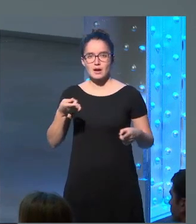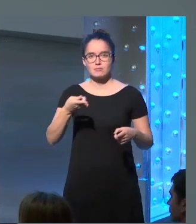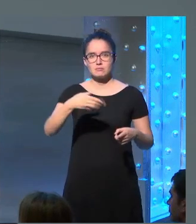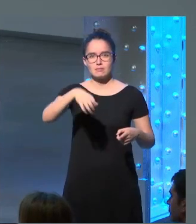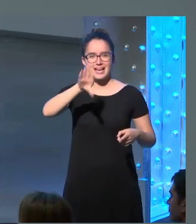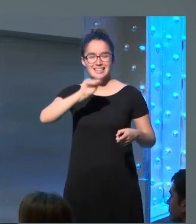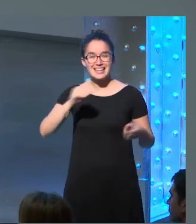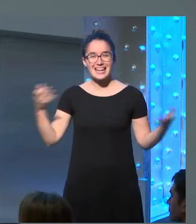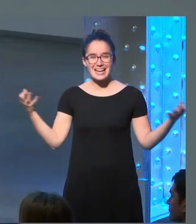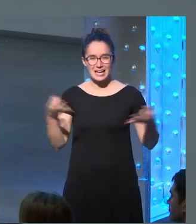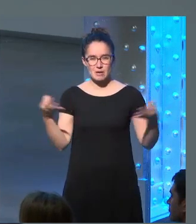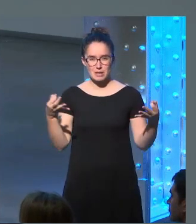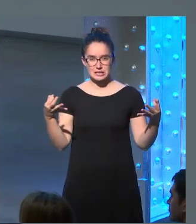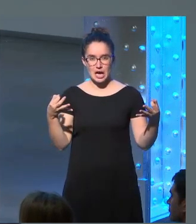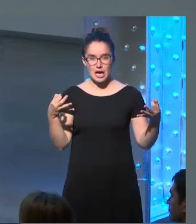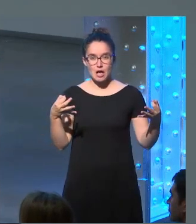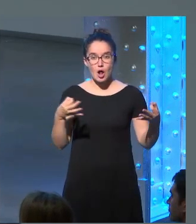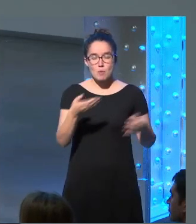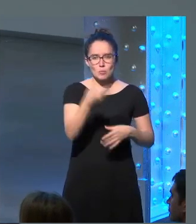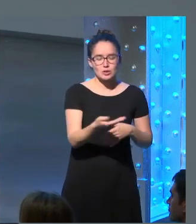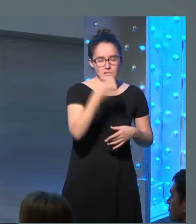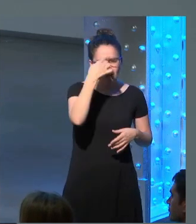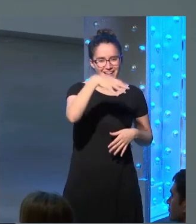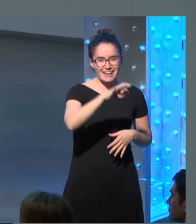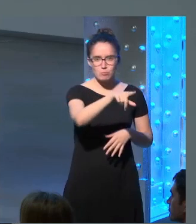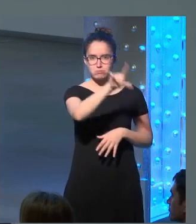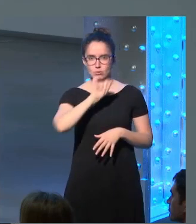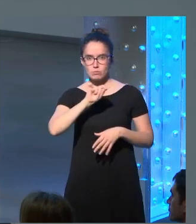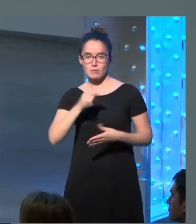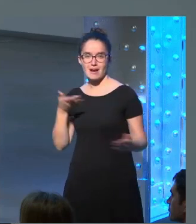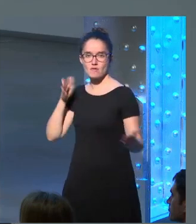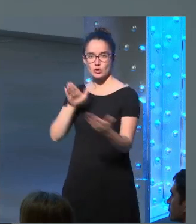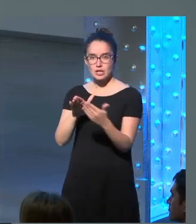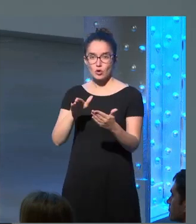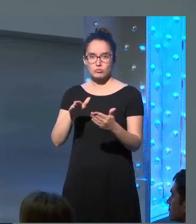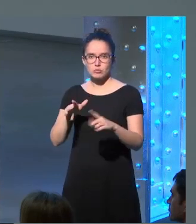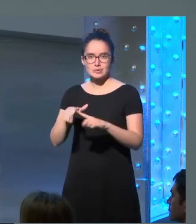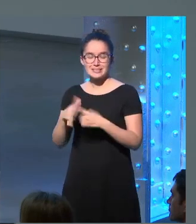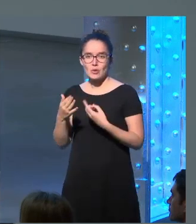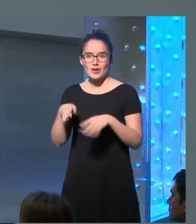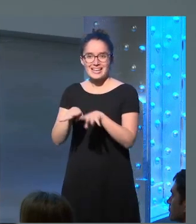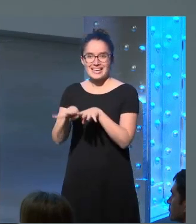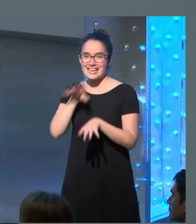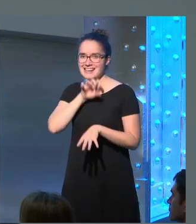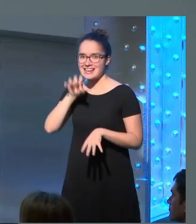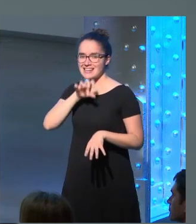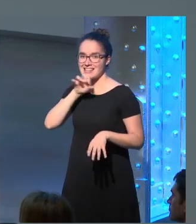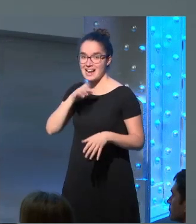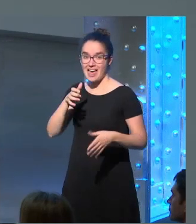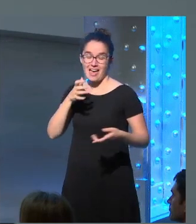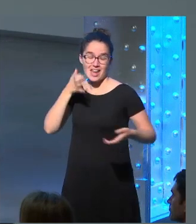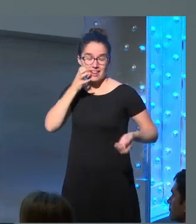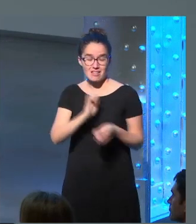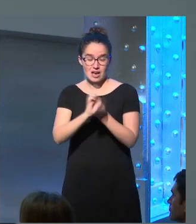faithful information, contrasted information, so that we can identify what is relevant, check the truth, and